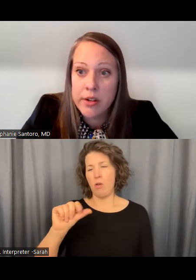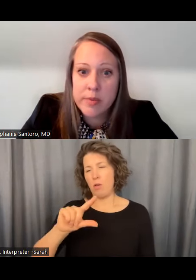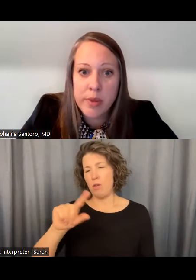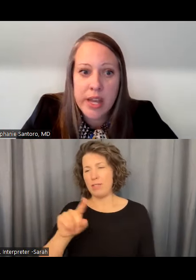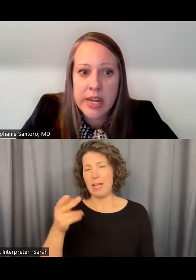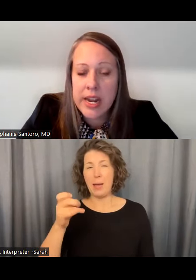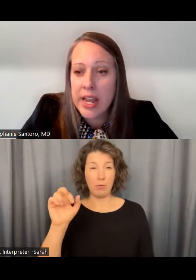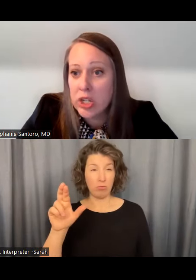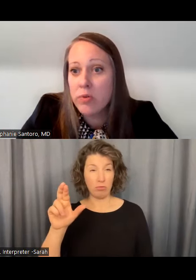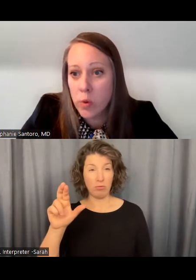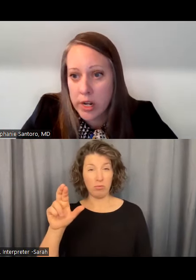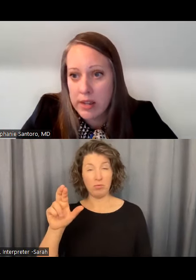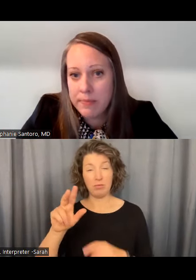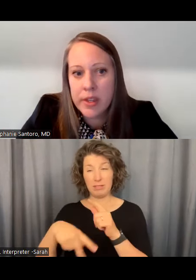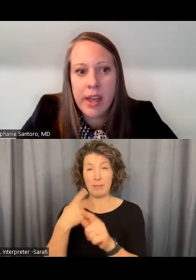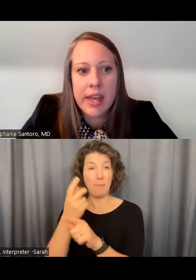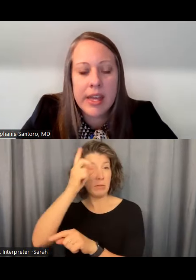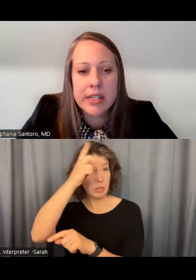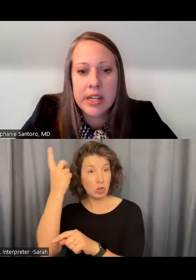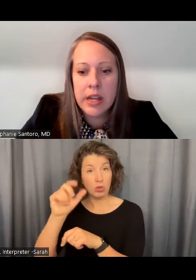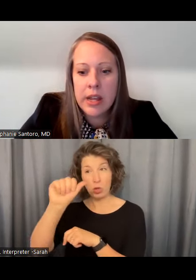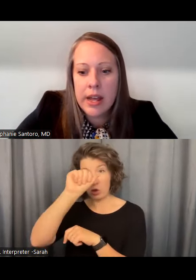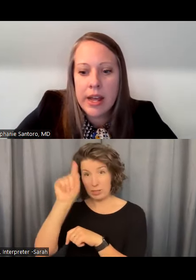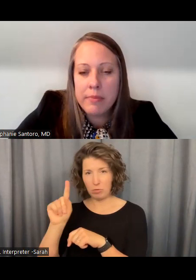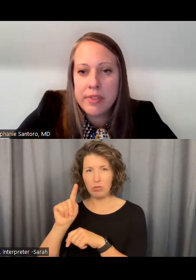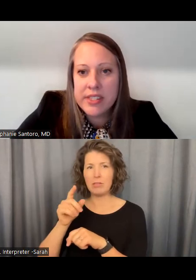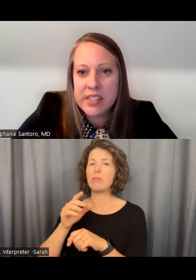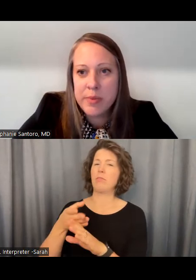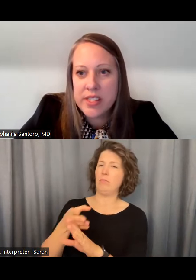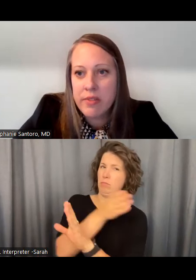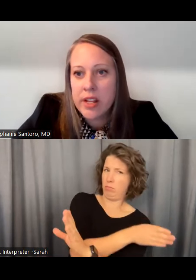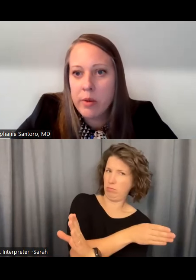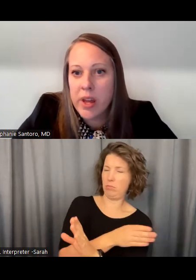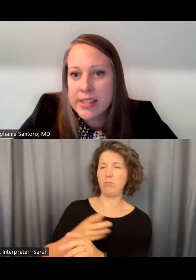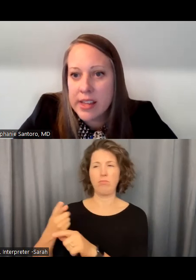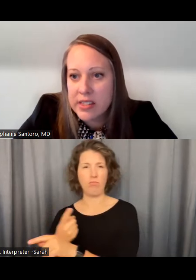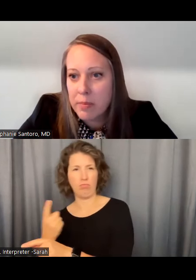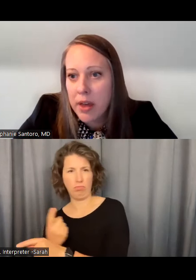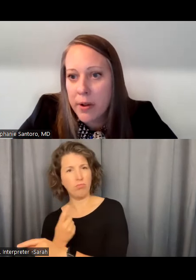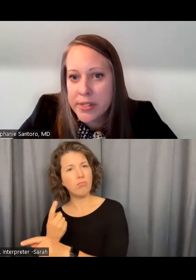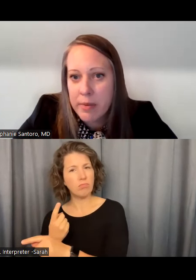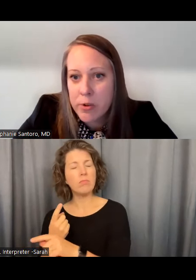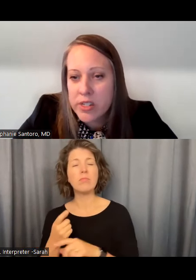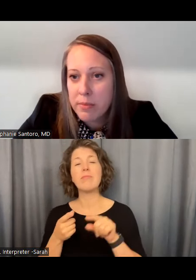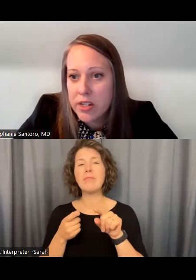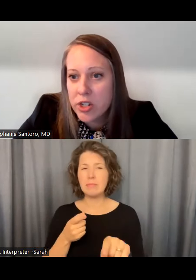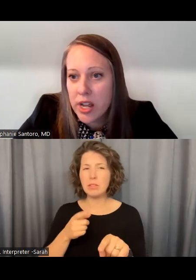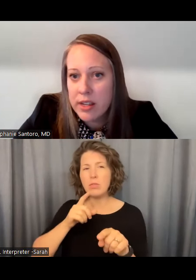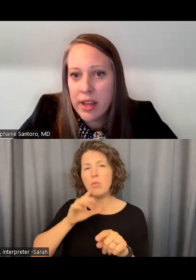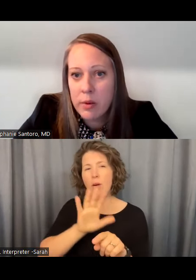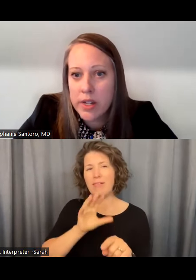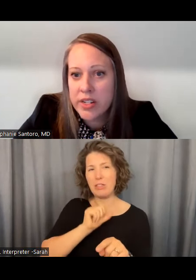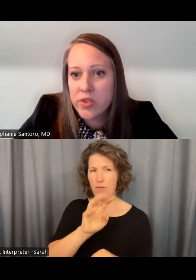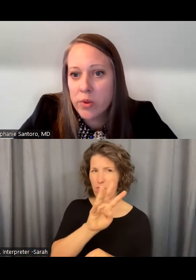for others, beginning at age 40. And this is specifically what it says about Alzheimer's